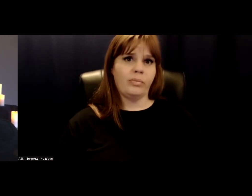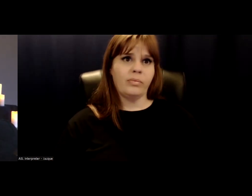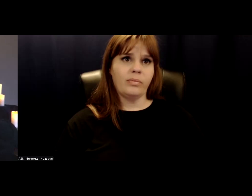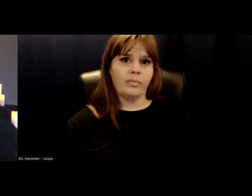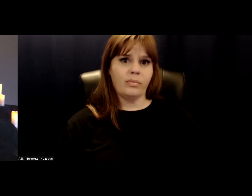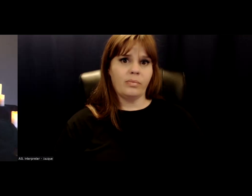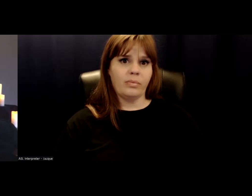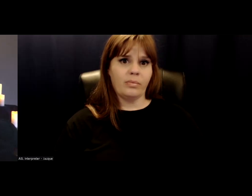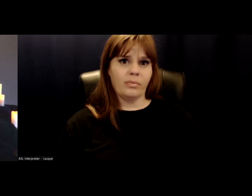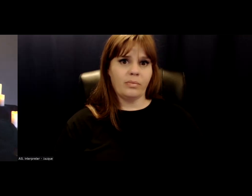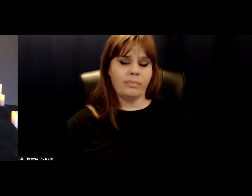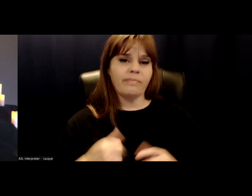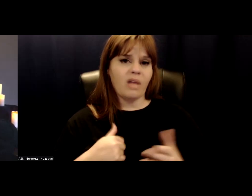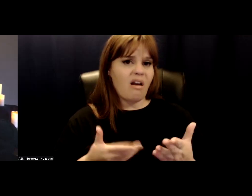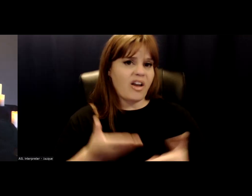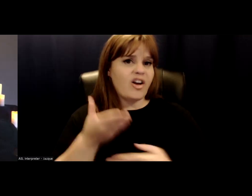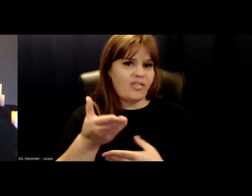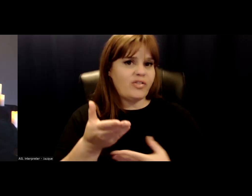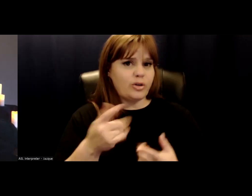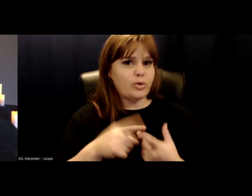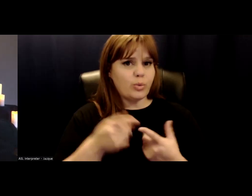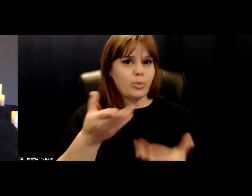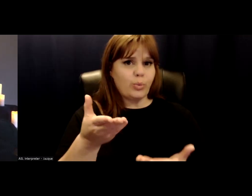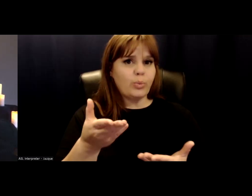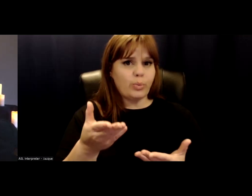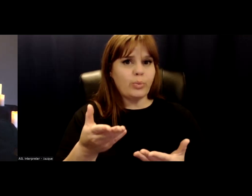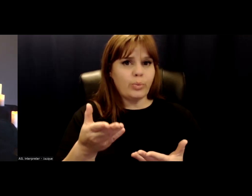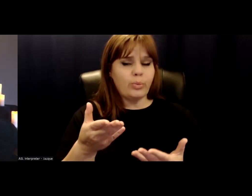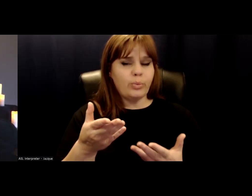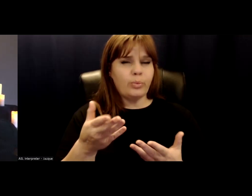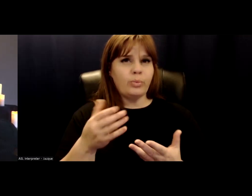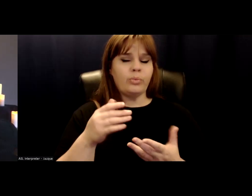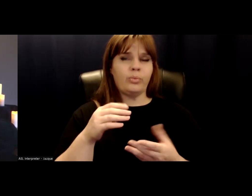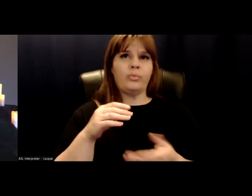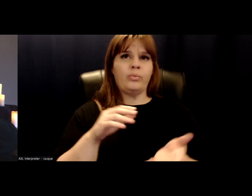to you in the spirit of